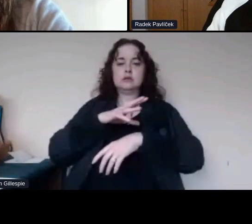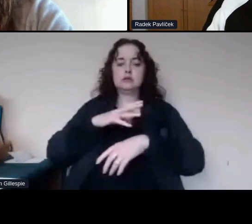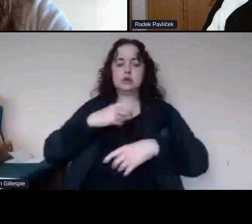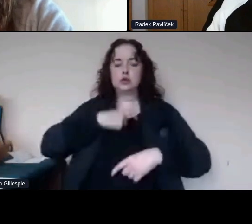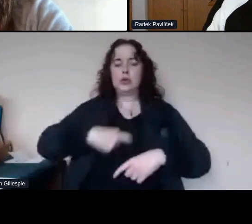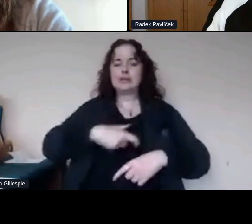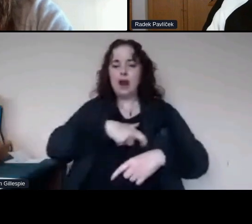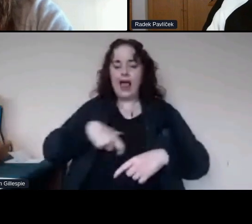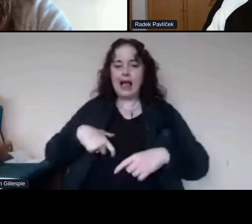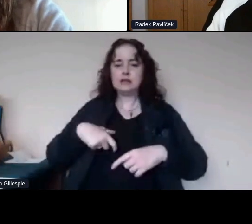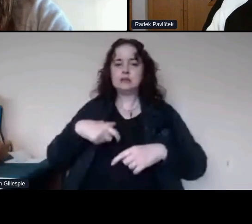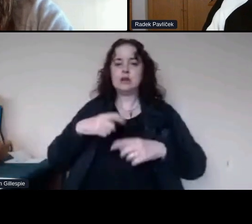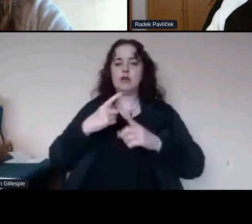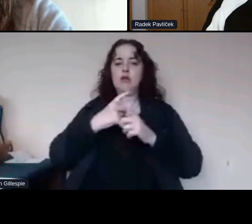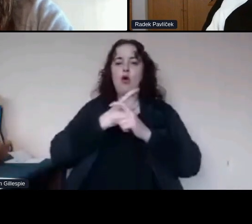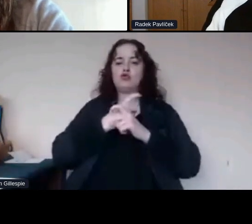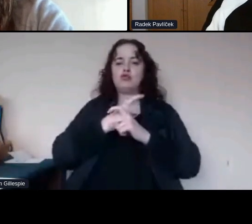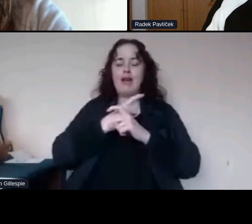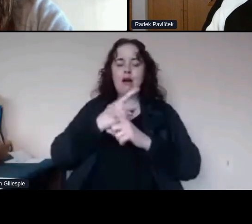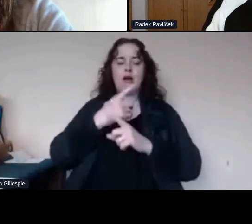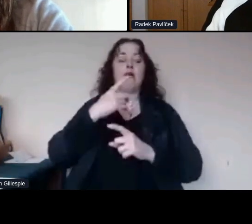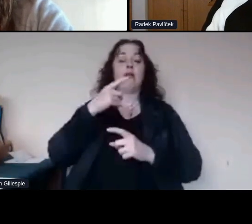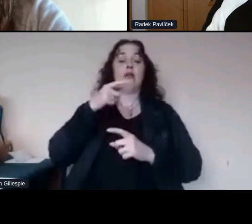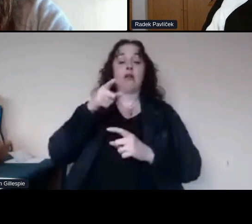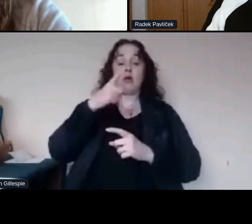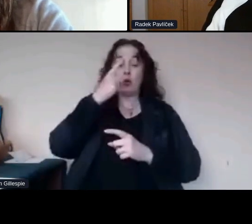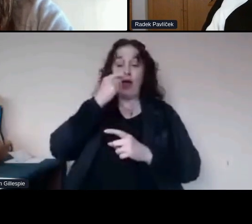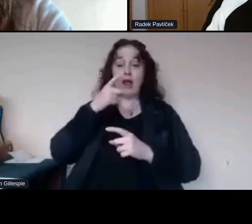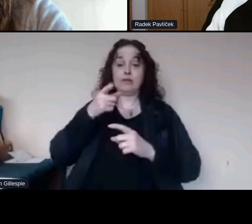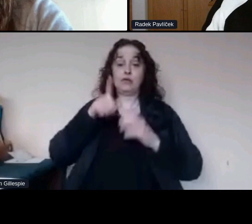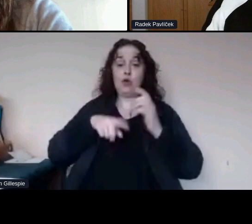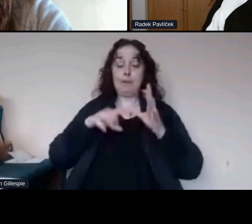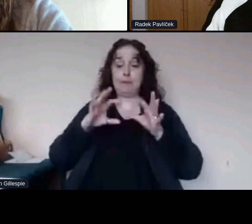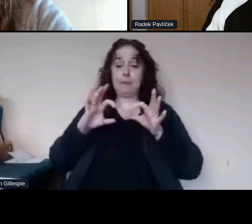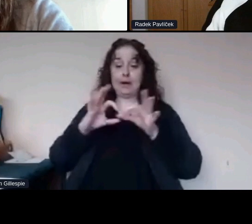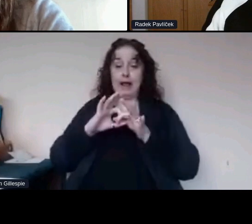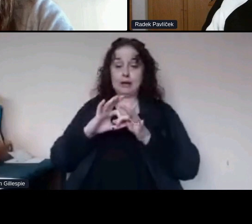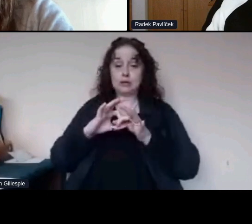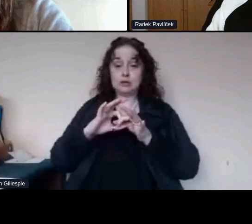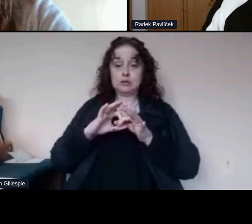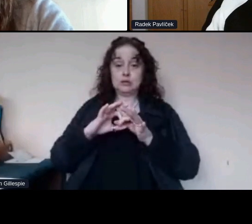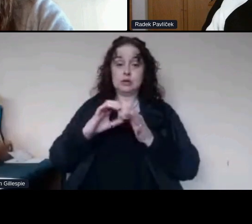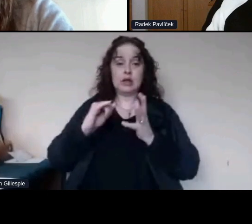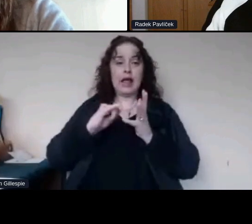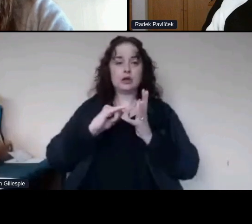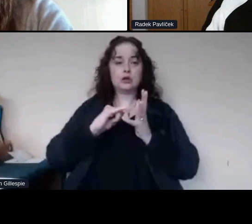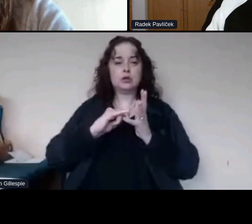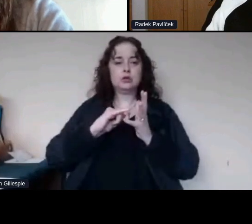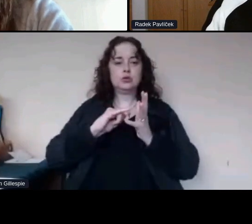interpretations. And that is something you could, of course, get from the connections, like Susanna mentioned before.